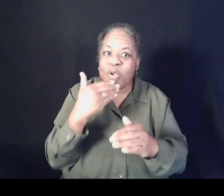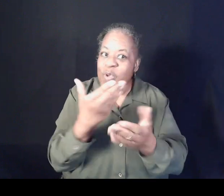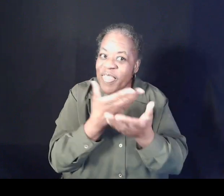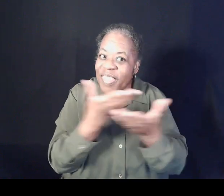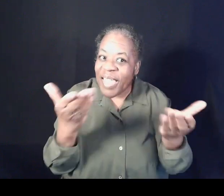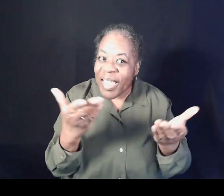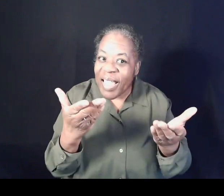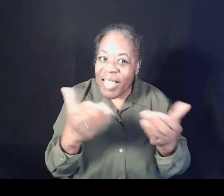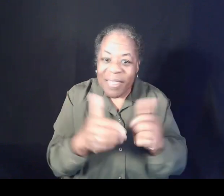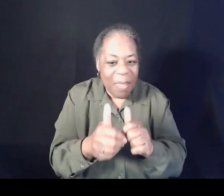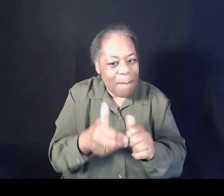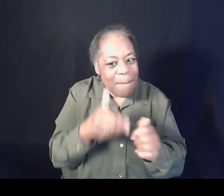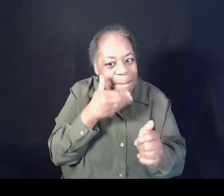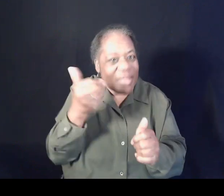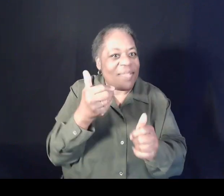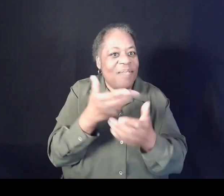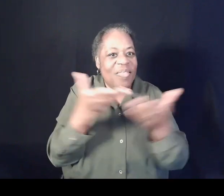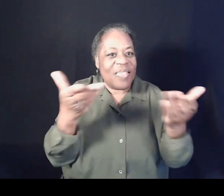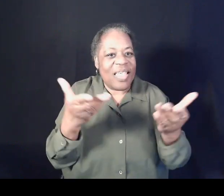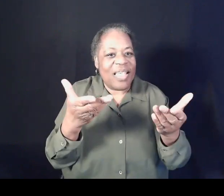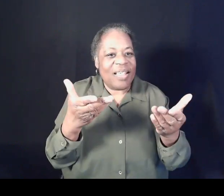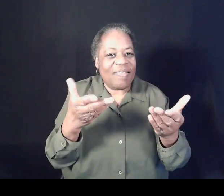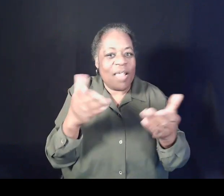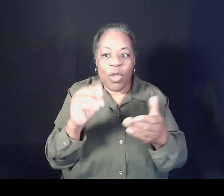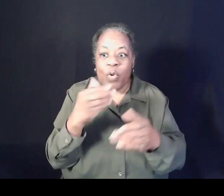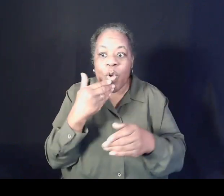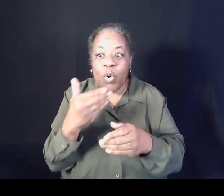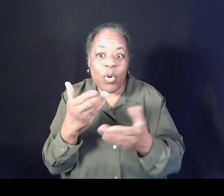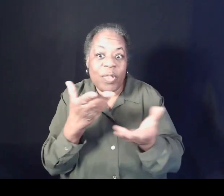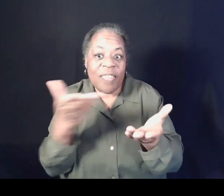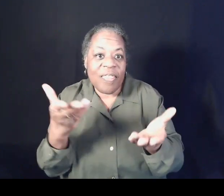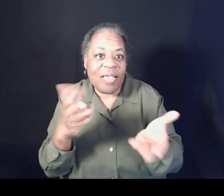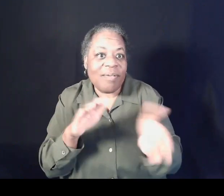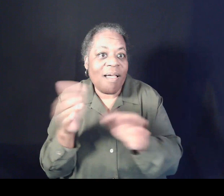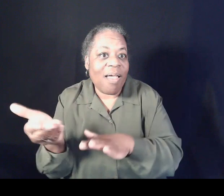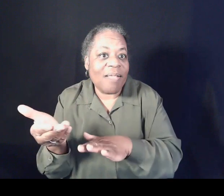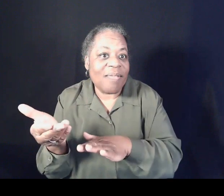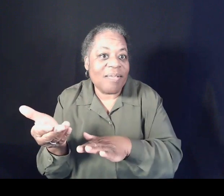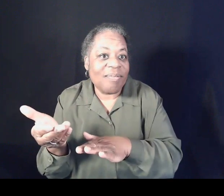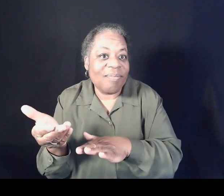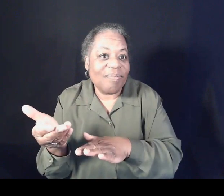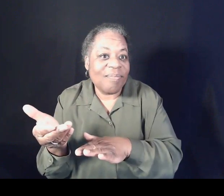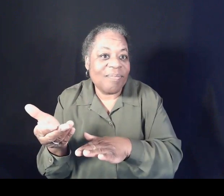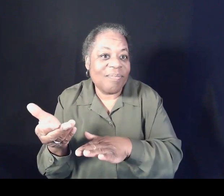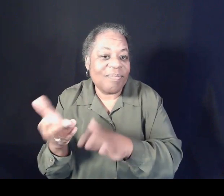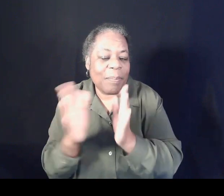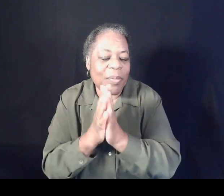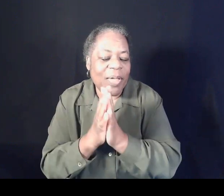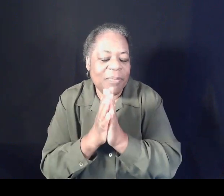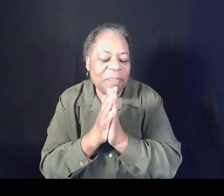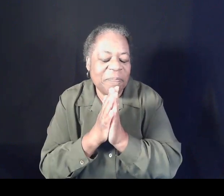the best of things, and no good thing ever dies." Would you pray with me?